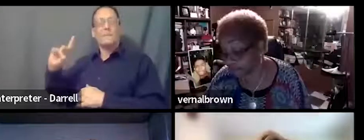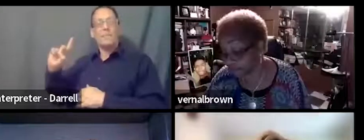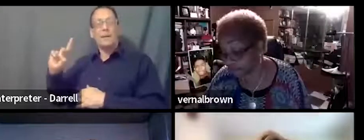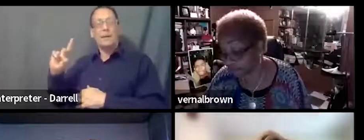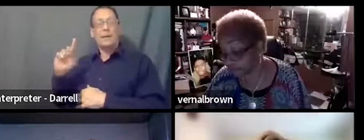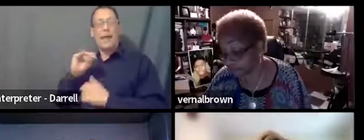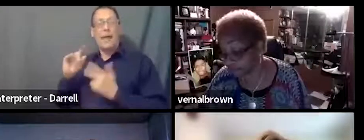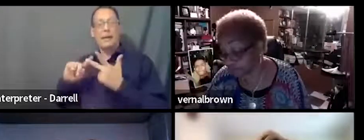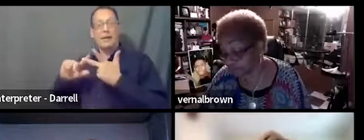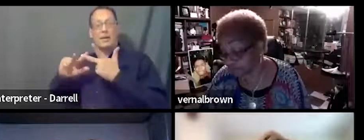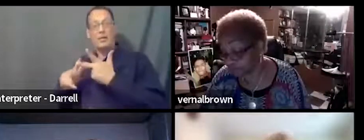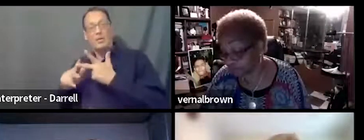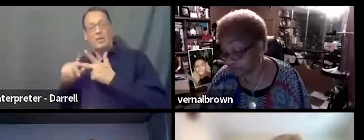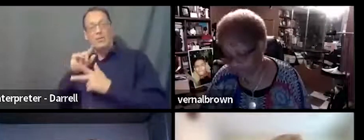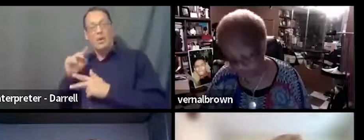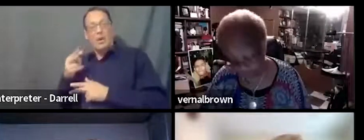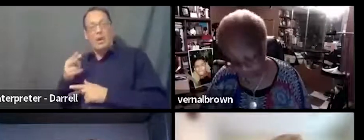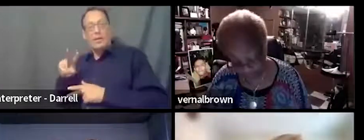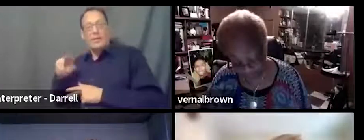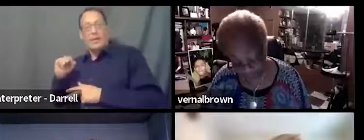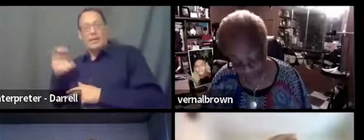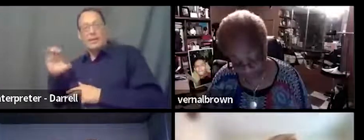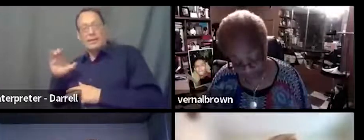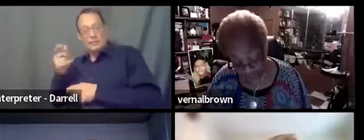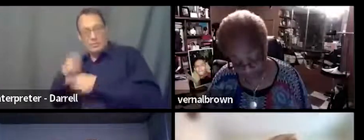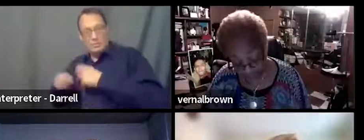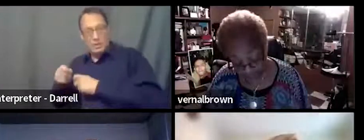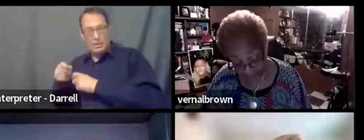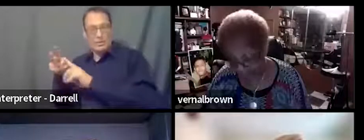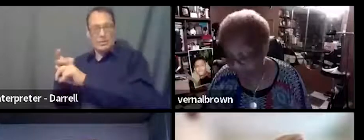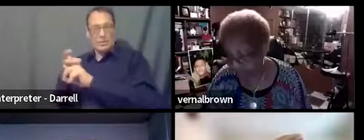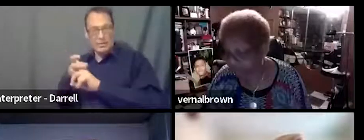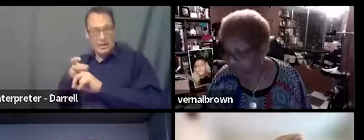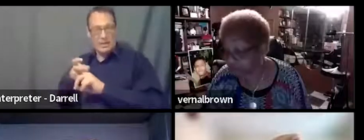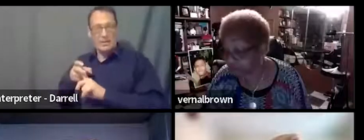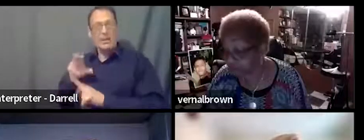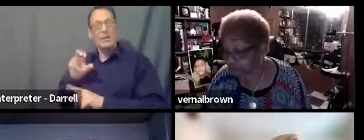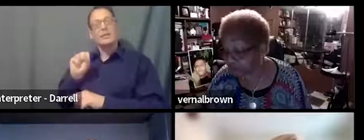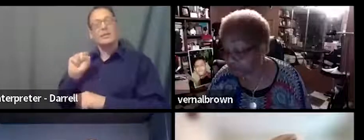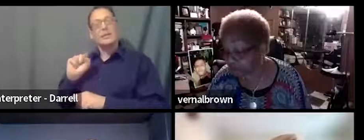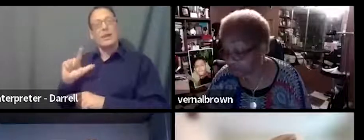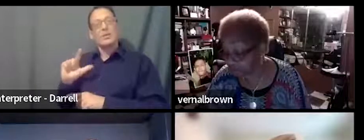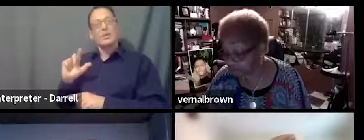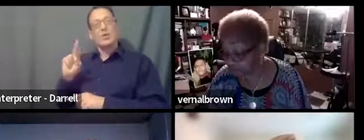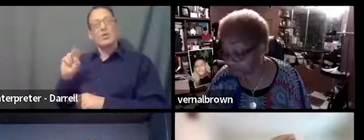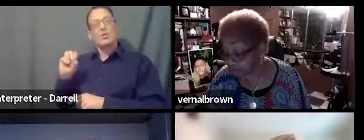for HVAC replacements were obtained. The low bid by St. Louis Roofing was selected at